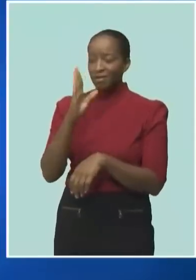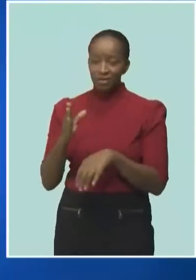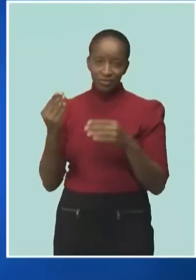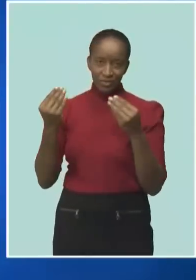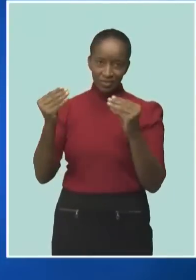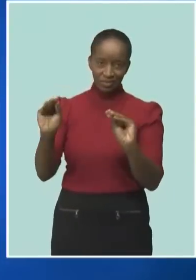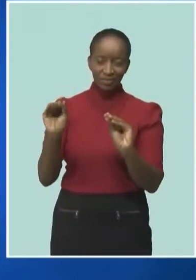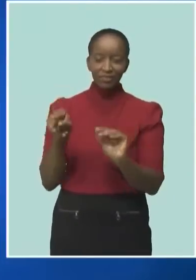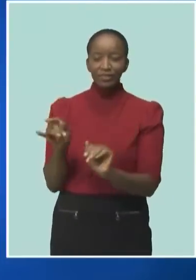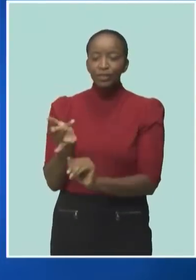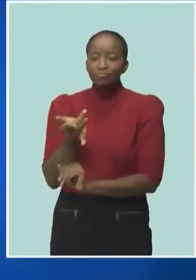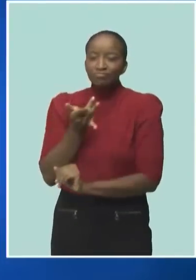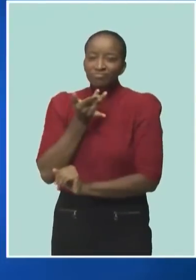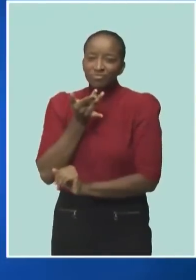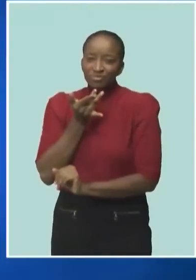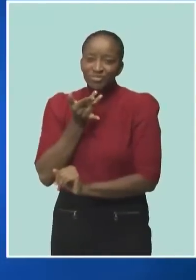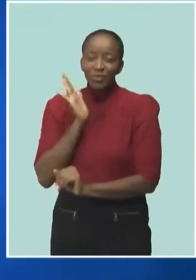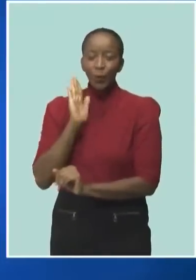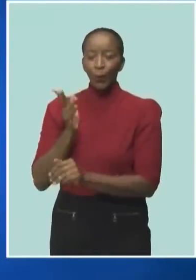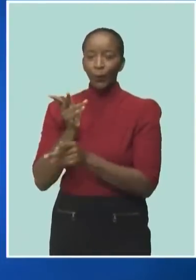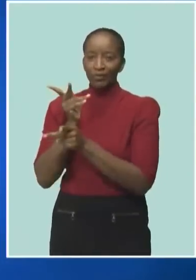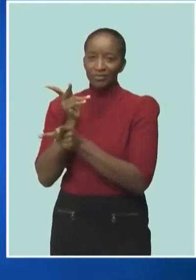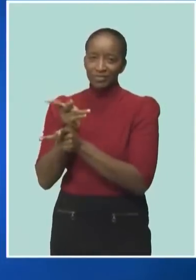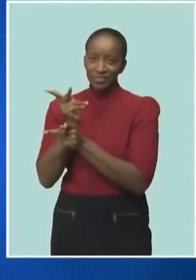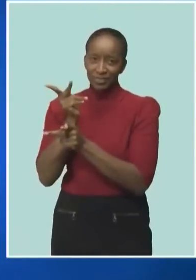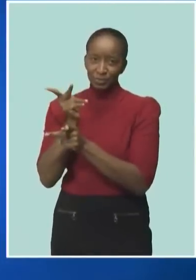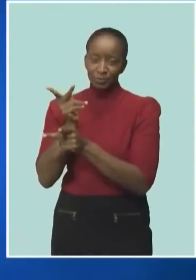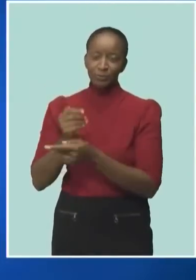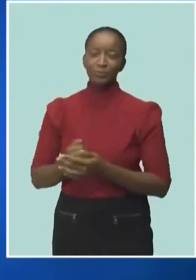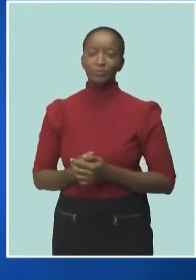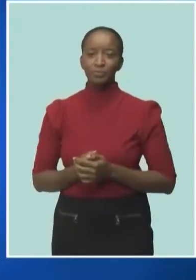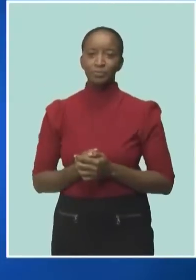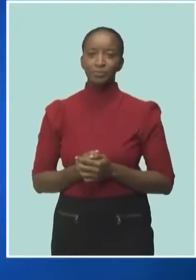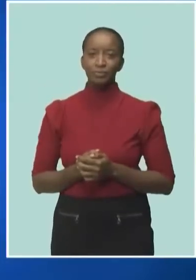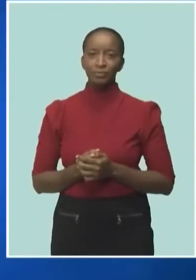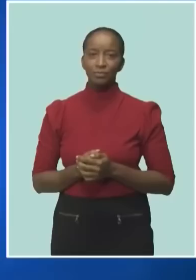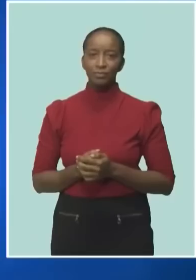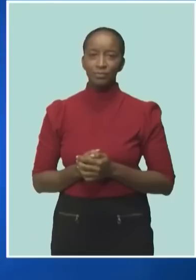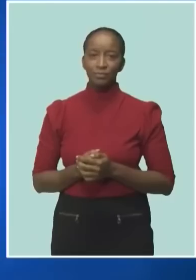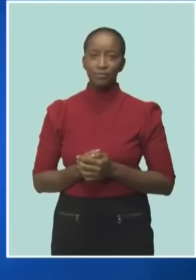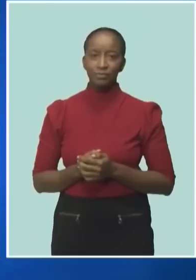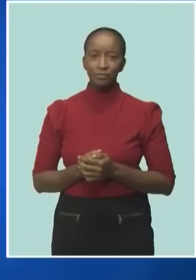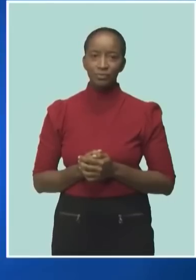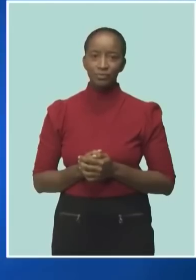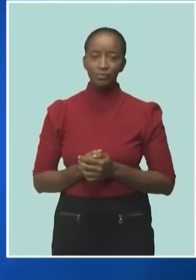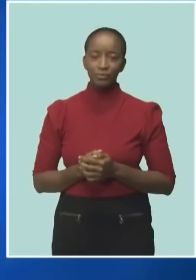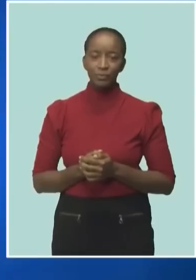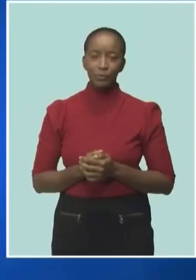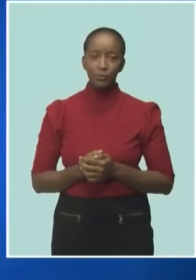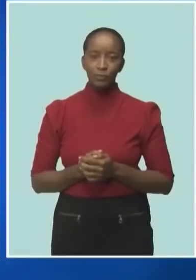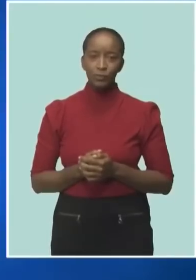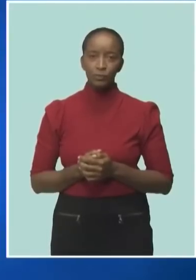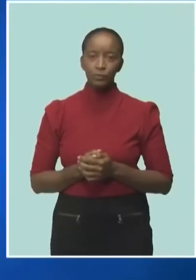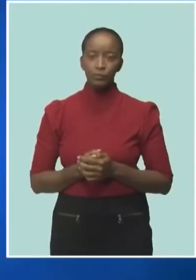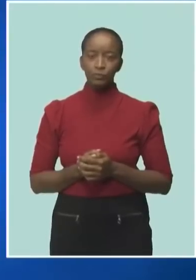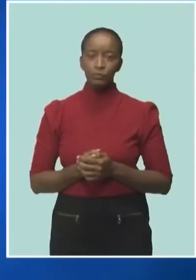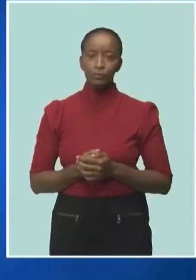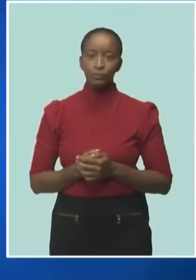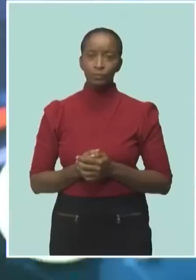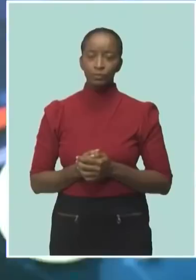one is his favorite, and he's keeping it close to his side. Rachel Agard, CBC